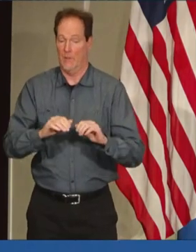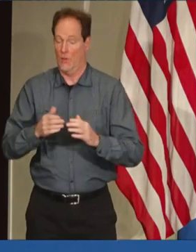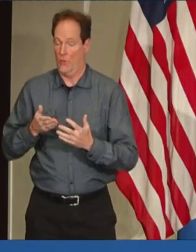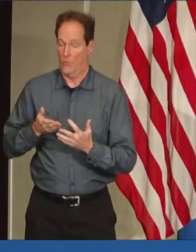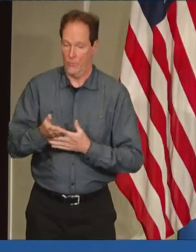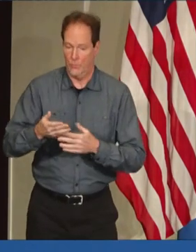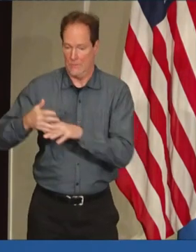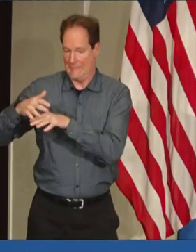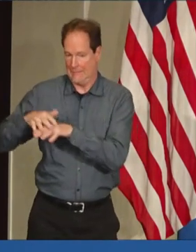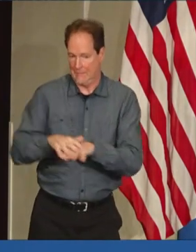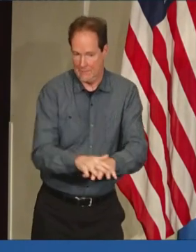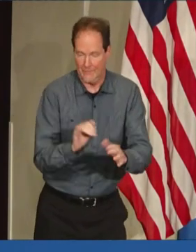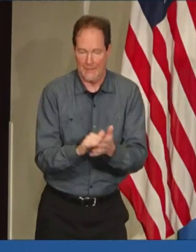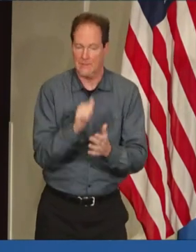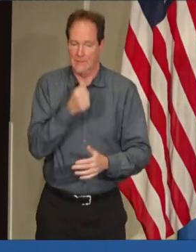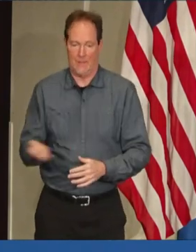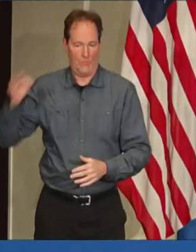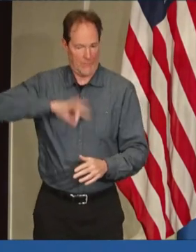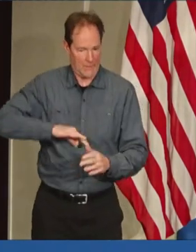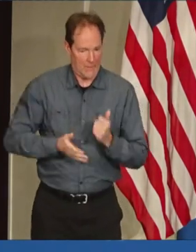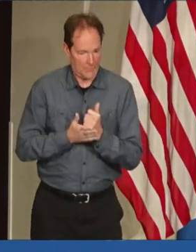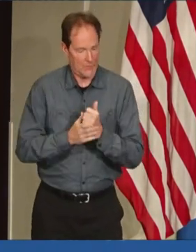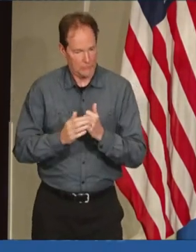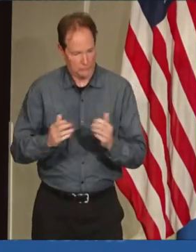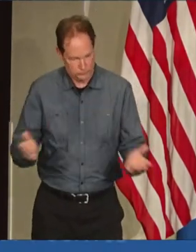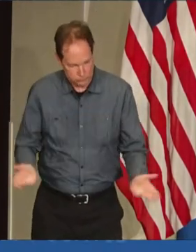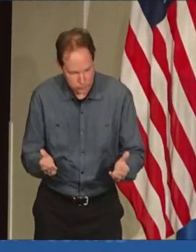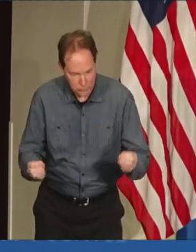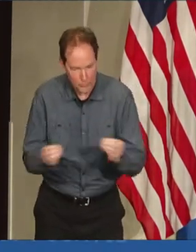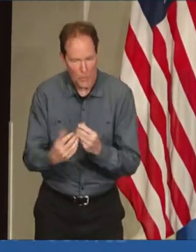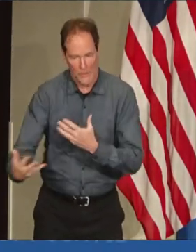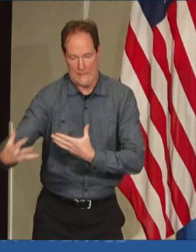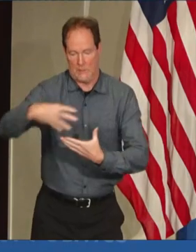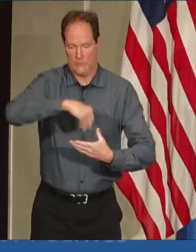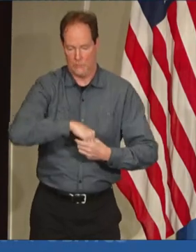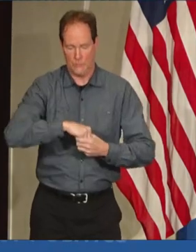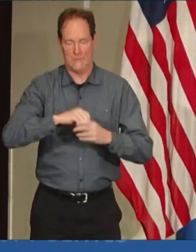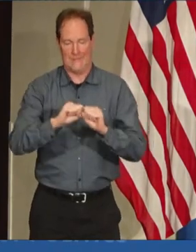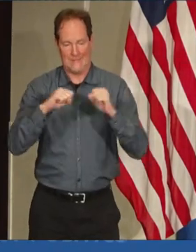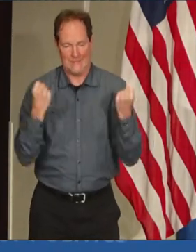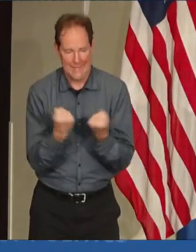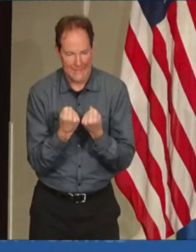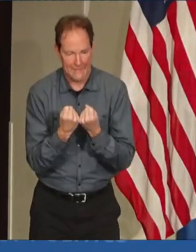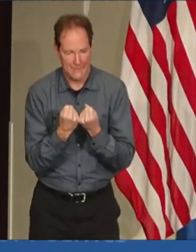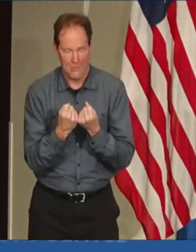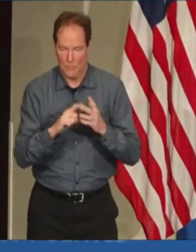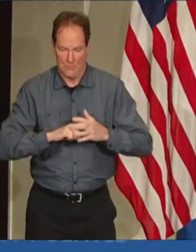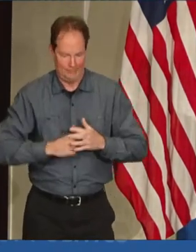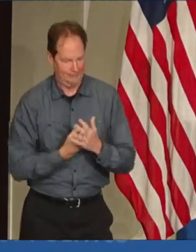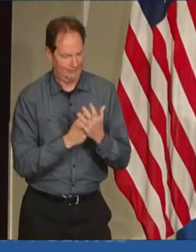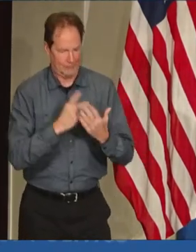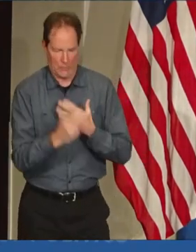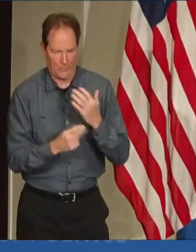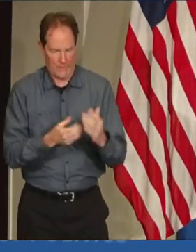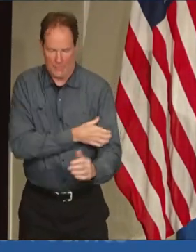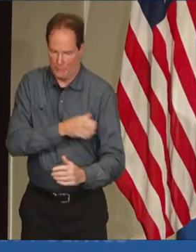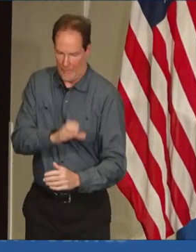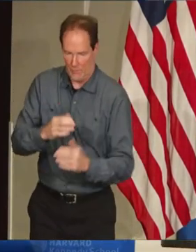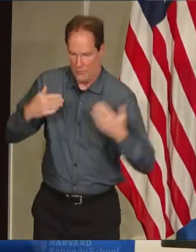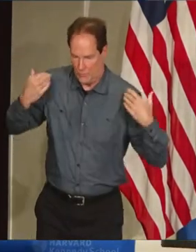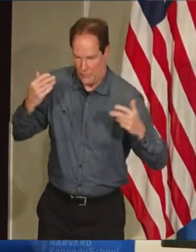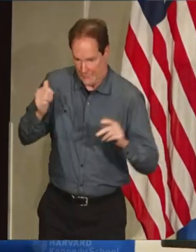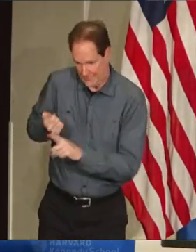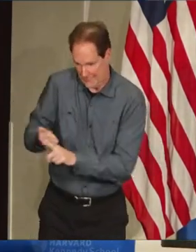a nonprofit that is helping to build a more inclusive society through initiatives that empower youth with